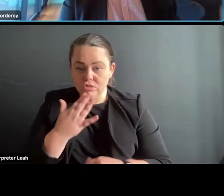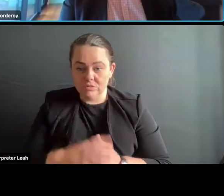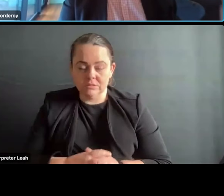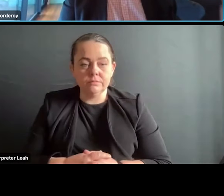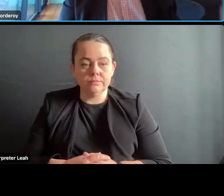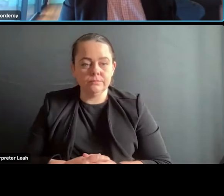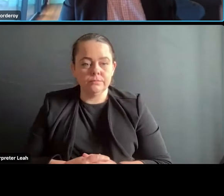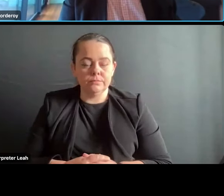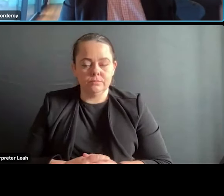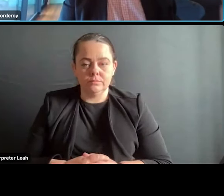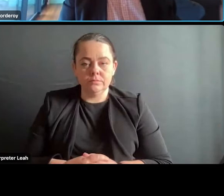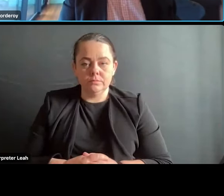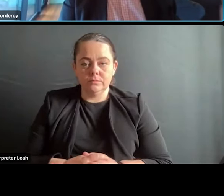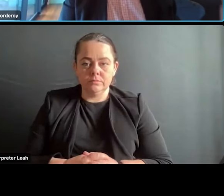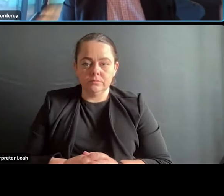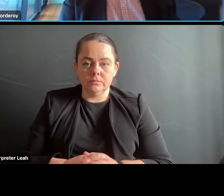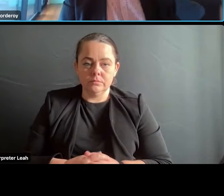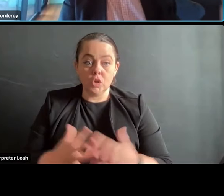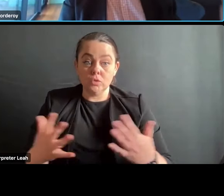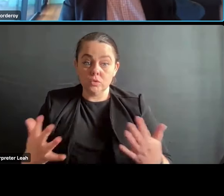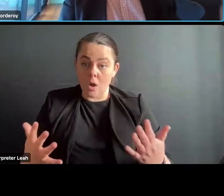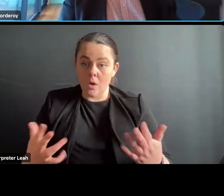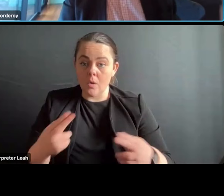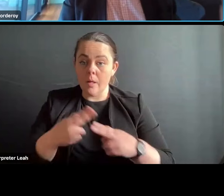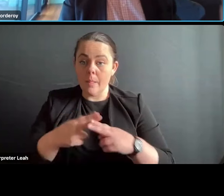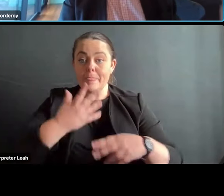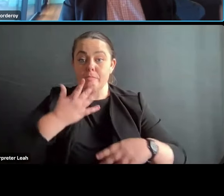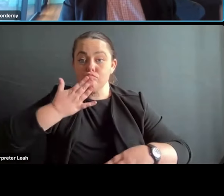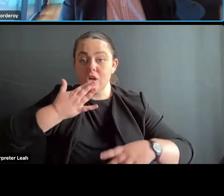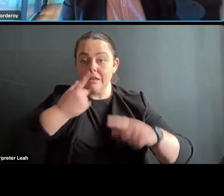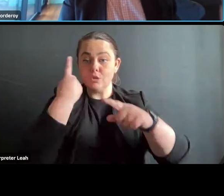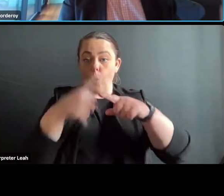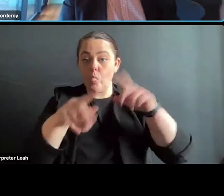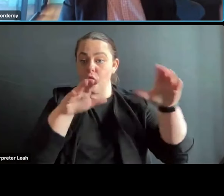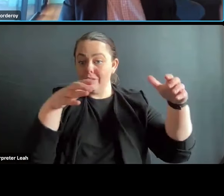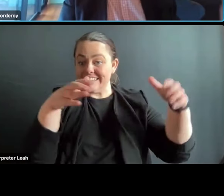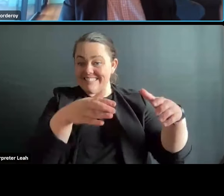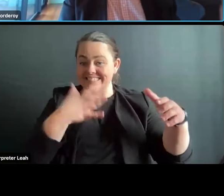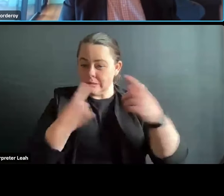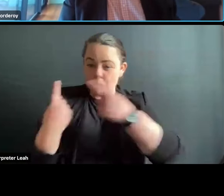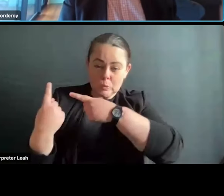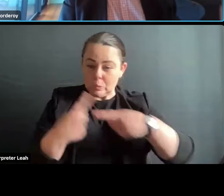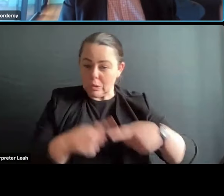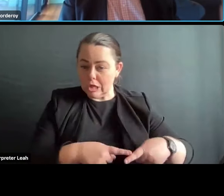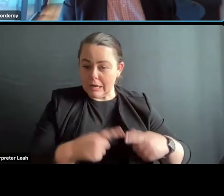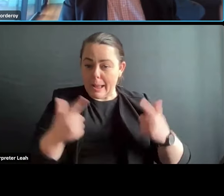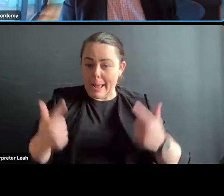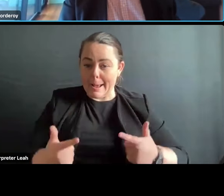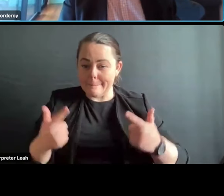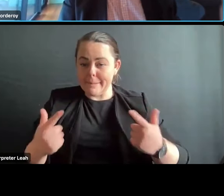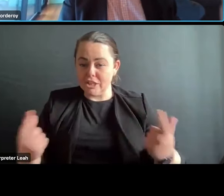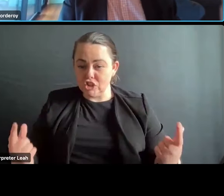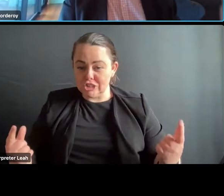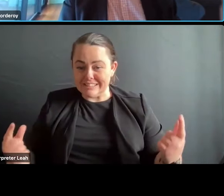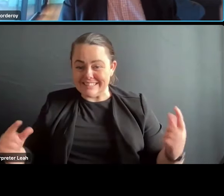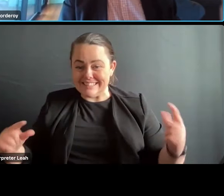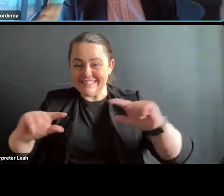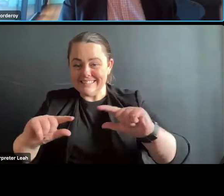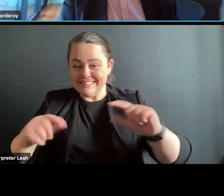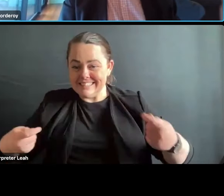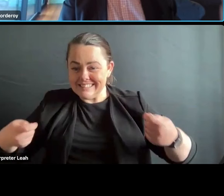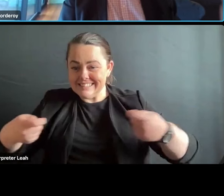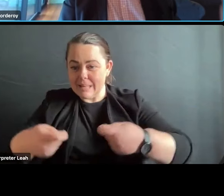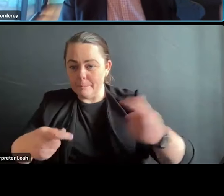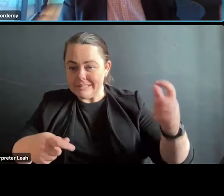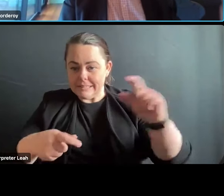again, for the pricing authority to be able to determine how much subsidy needs to be paid to perform